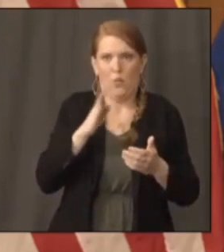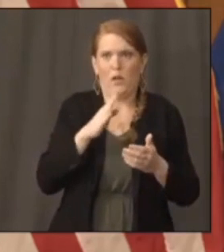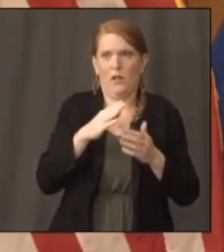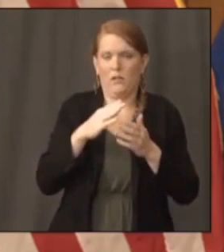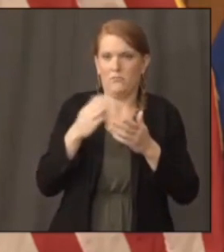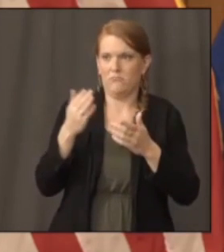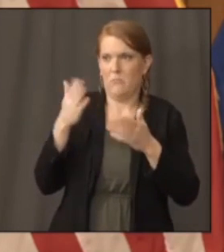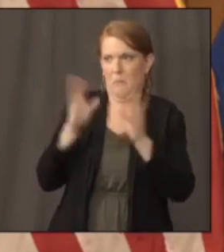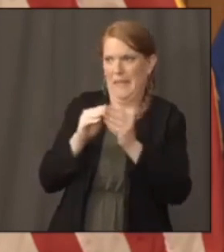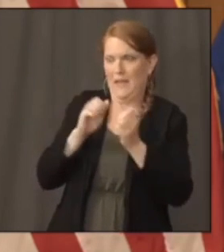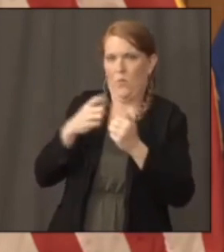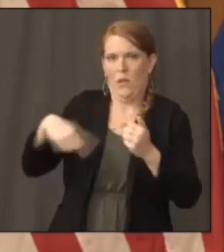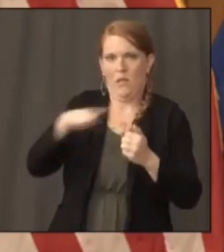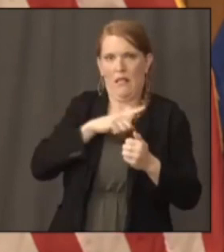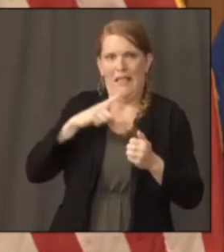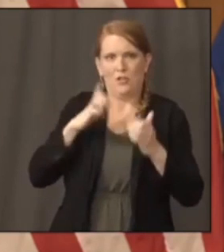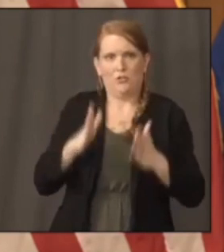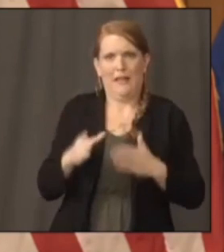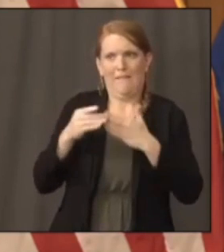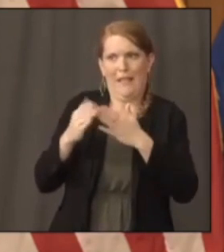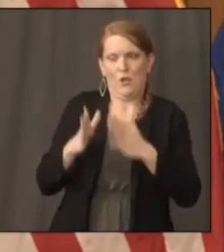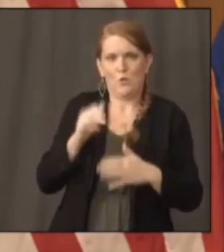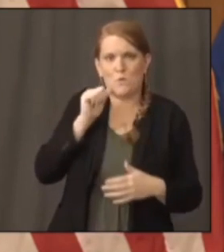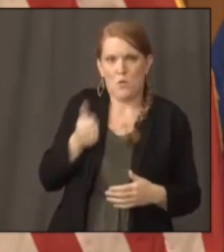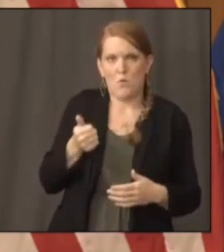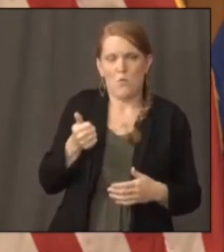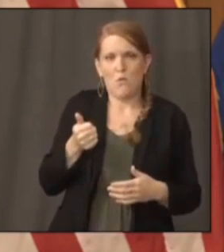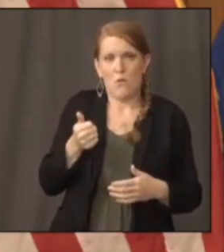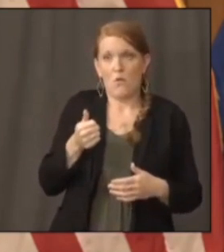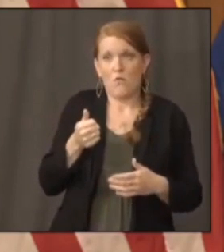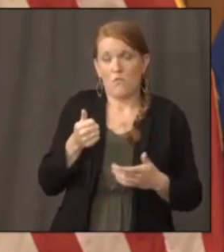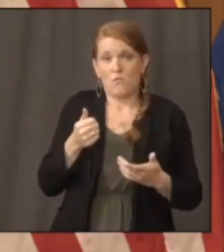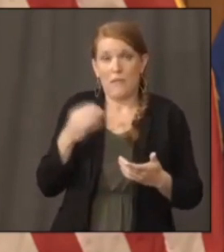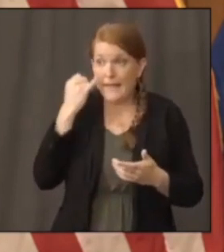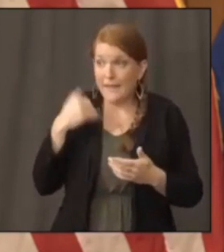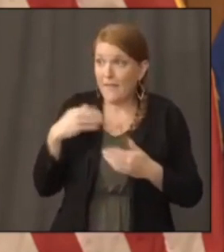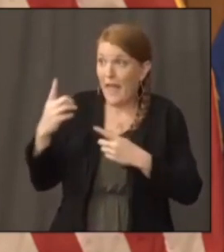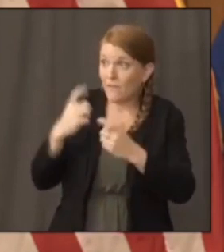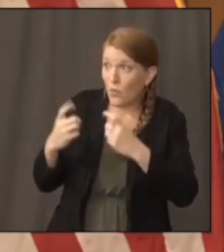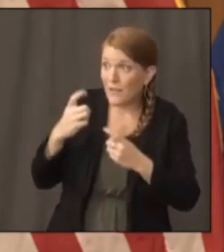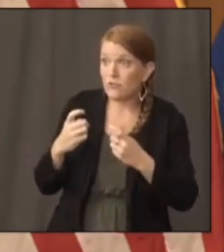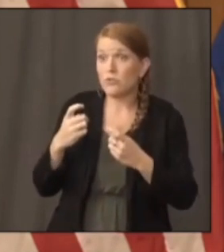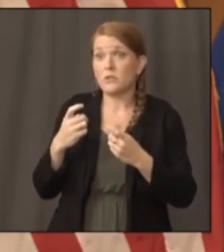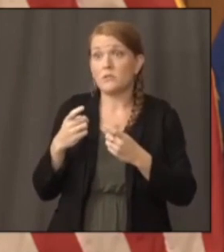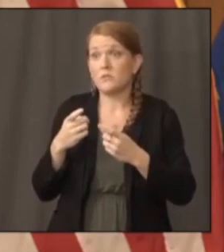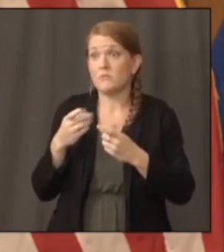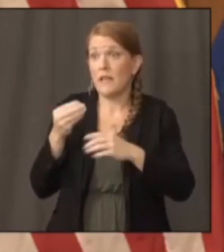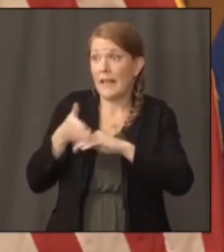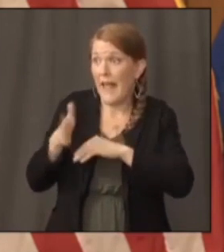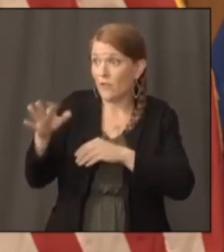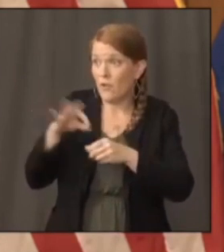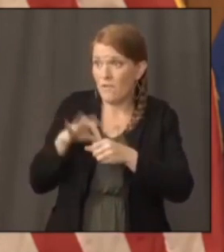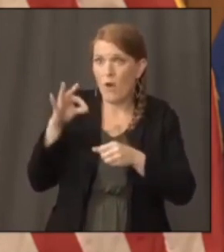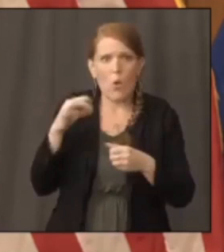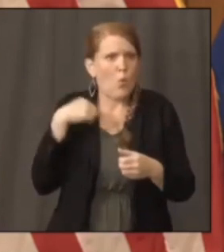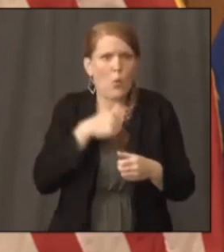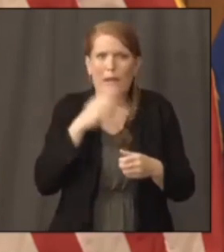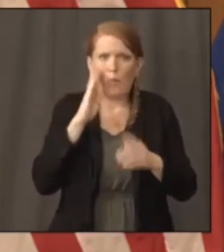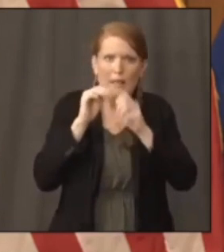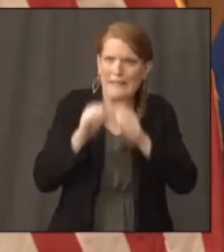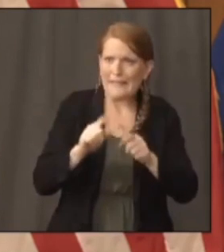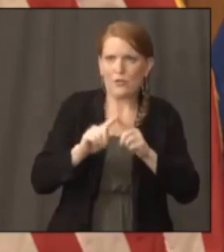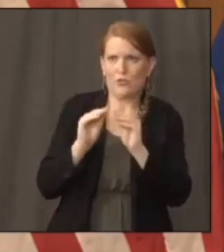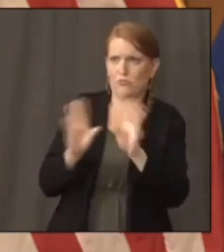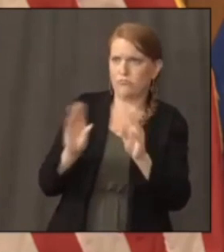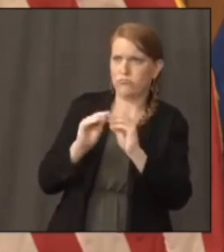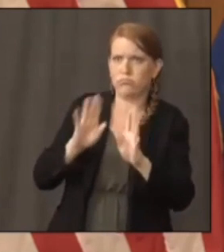leaders tomorrow. And if they have any questions then and after a potential vote for tomorrow, this administration will continue to answer it